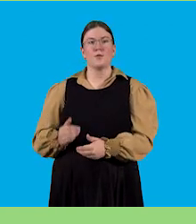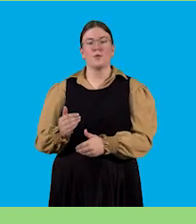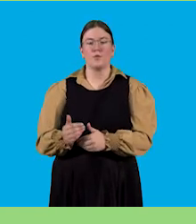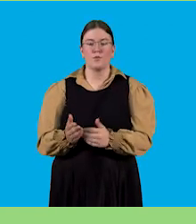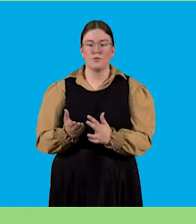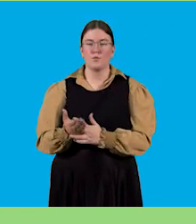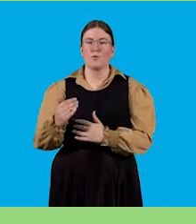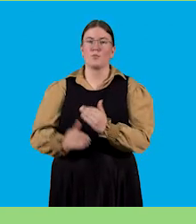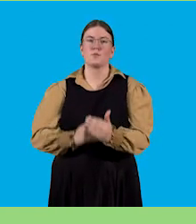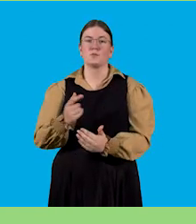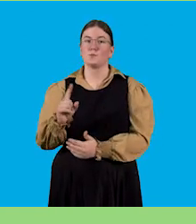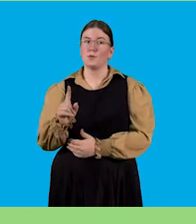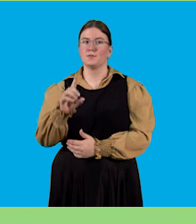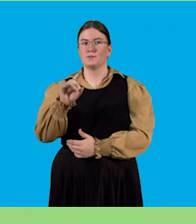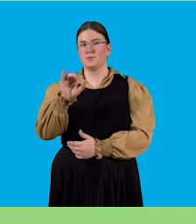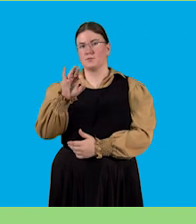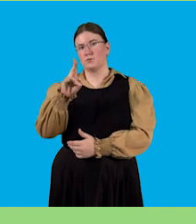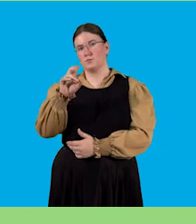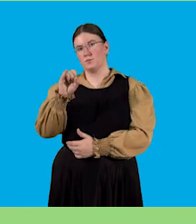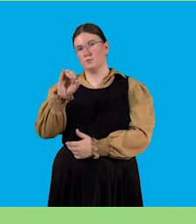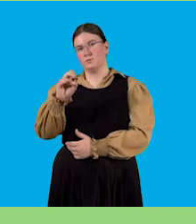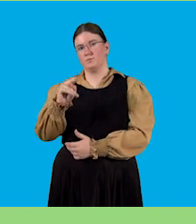of diffusion.